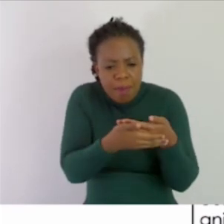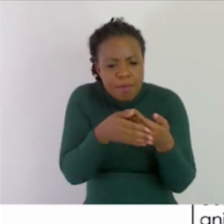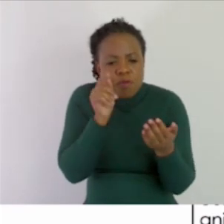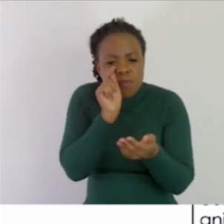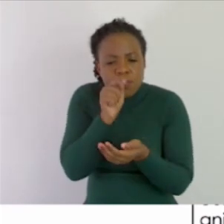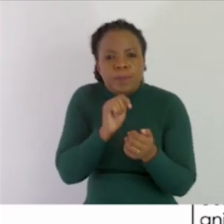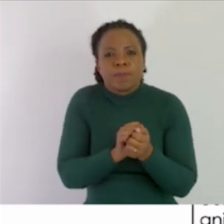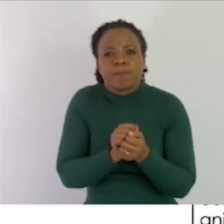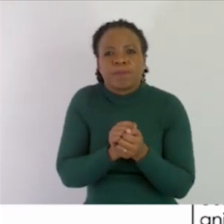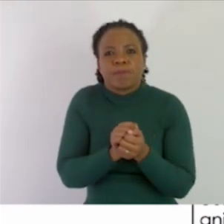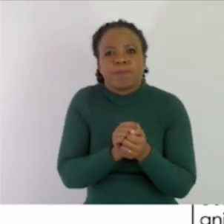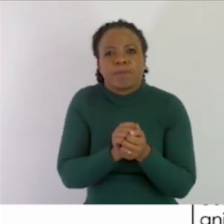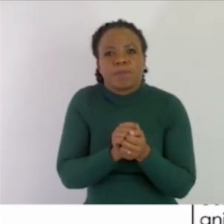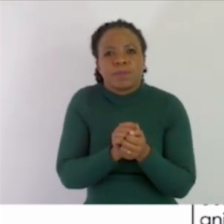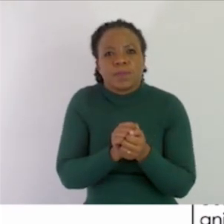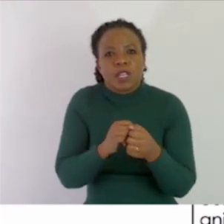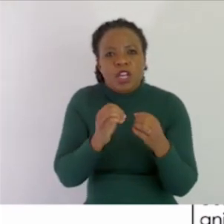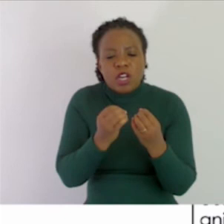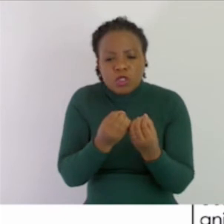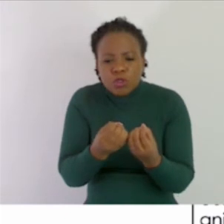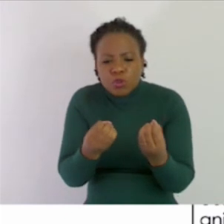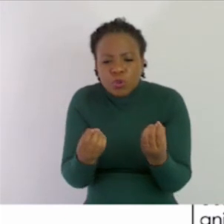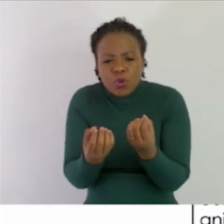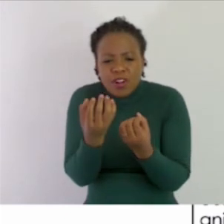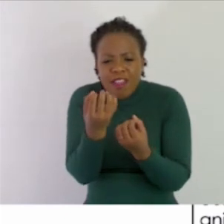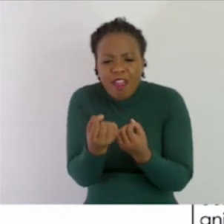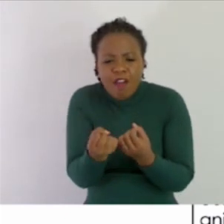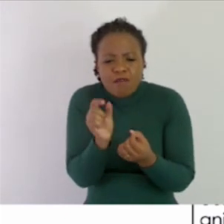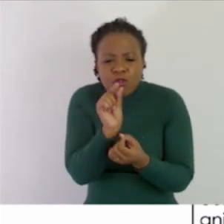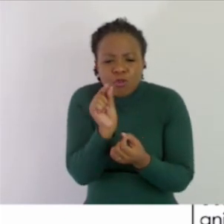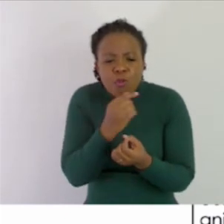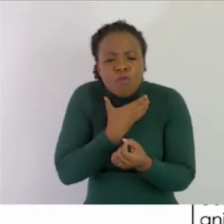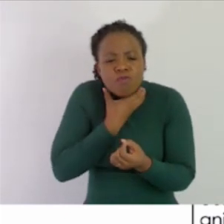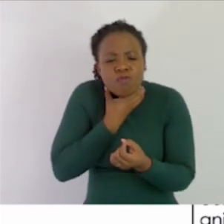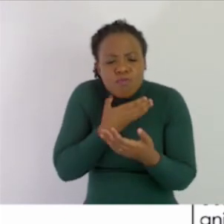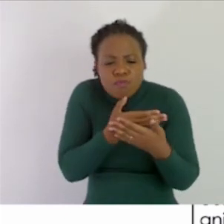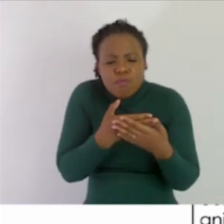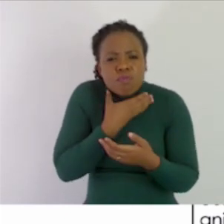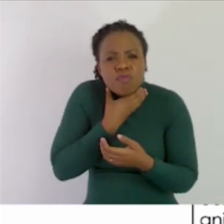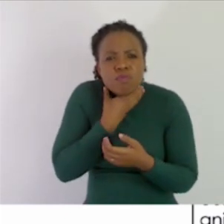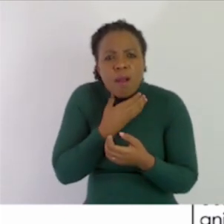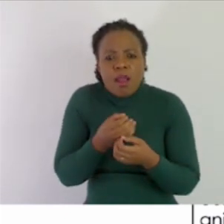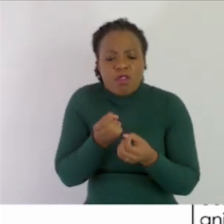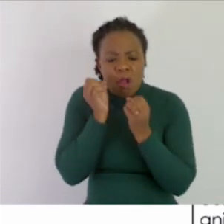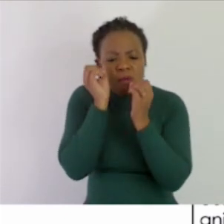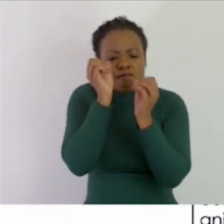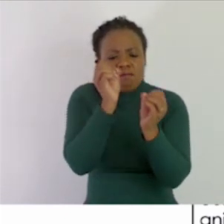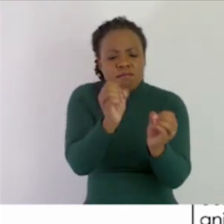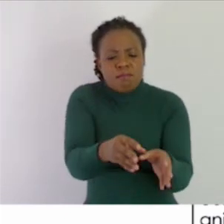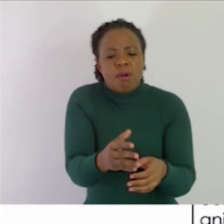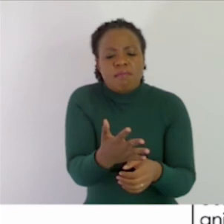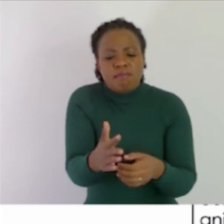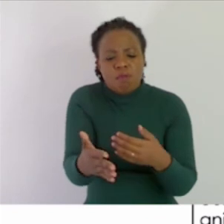by while the children caught the tiny tadpoles in their hands and then threw them back so that they